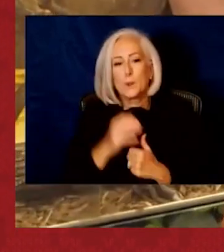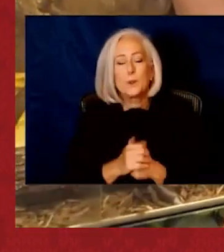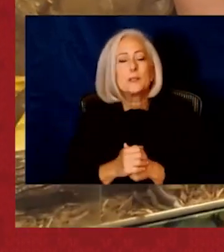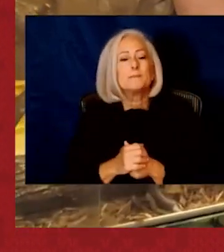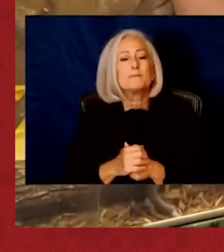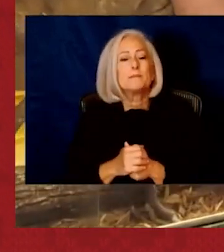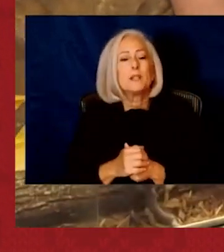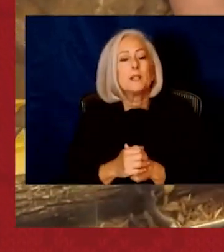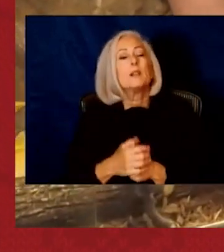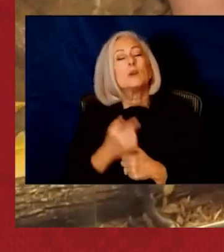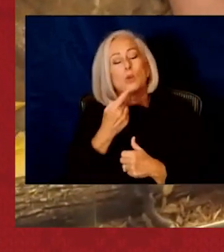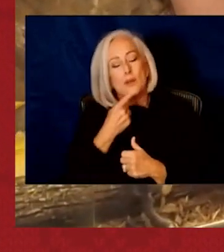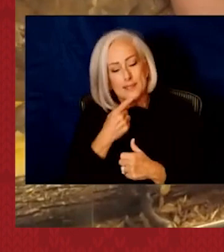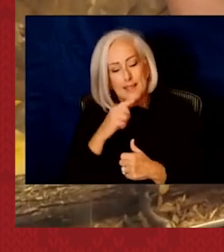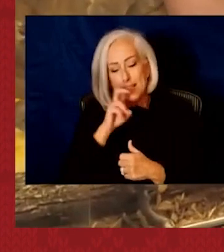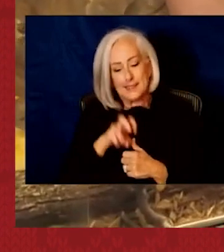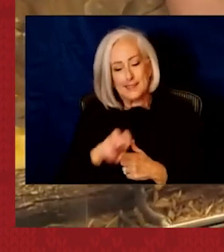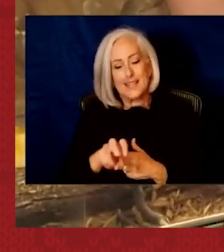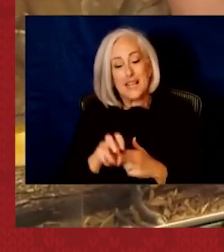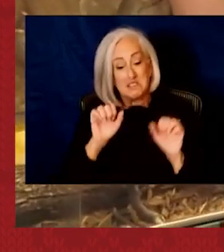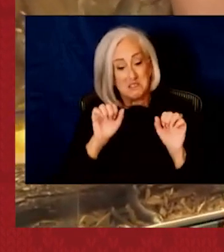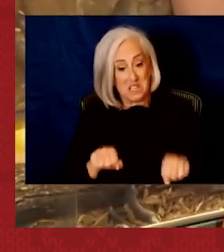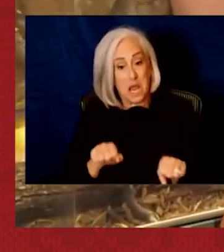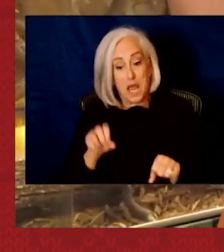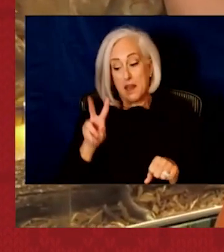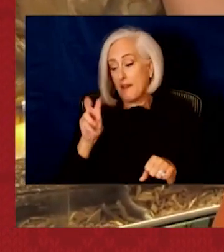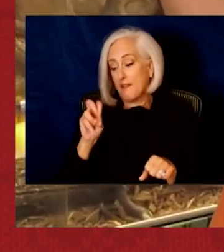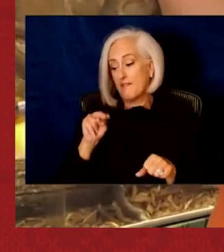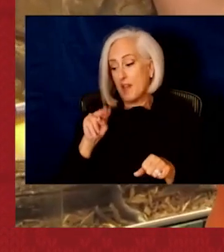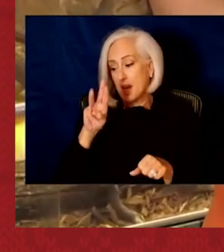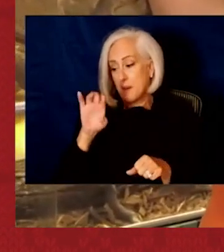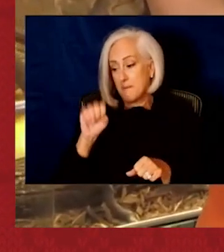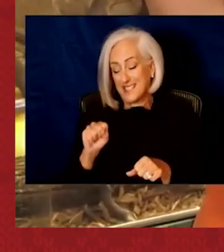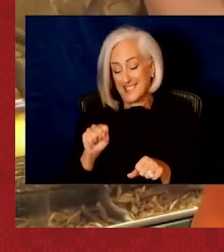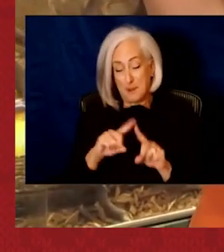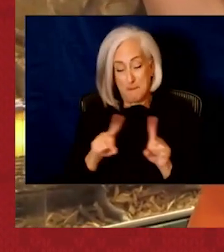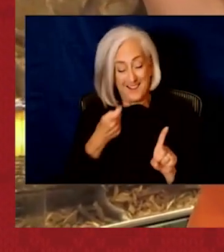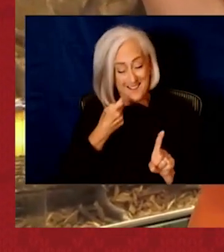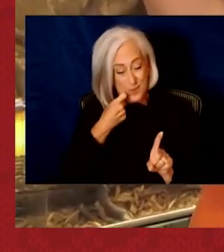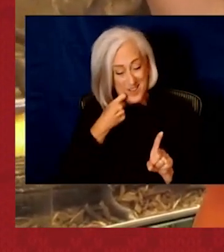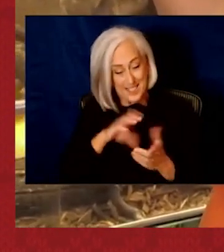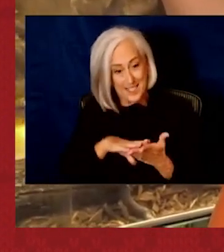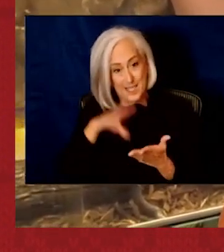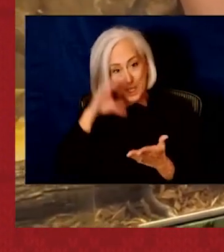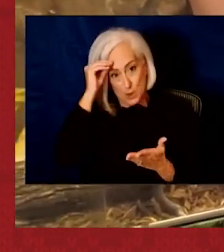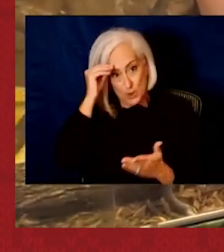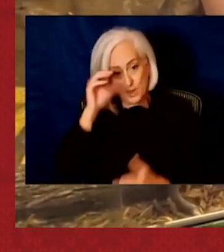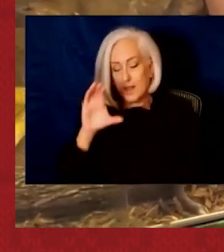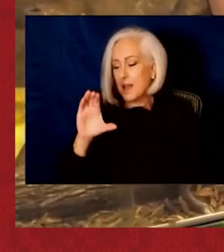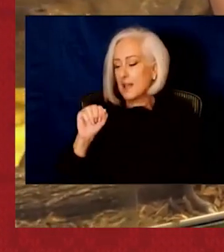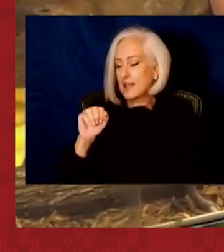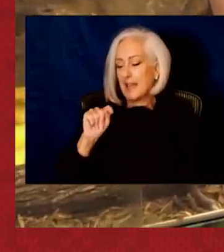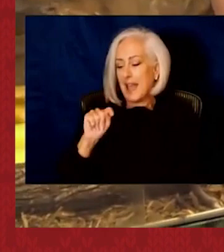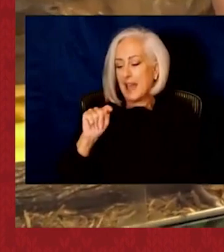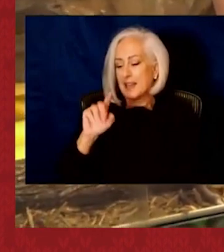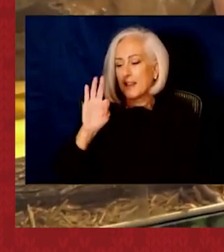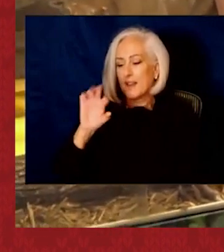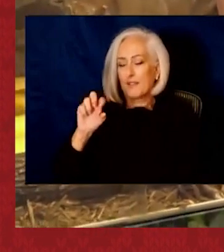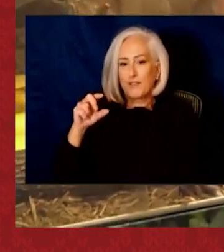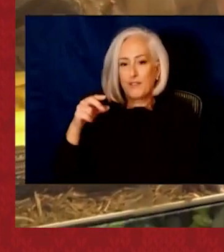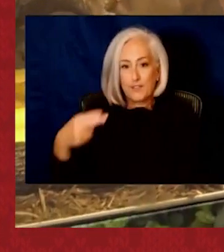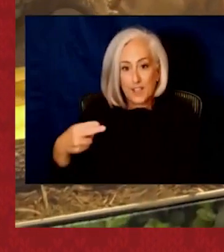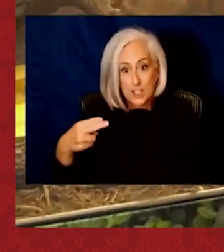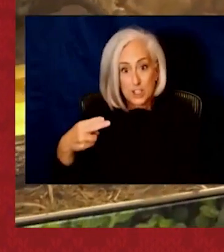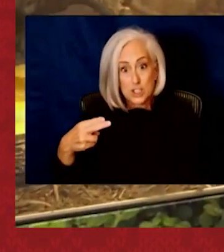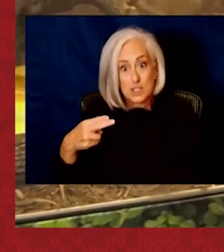venomous, but I just learned that catfish are also venomous? So their spines,